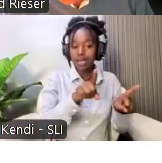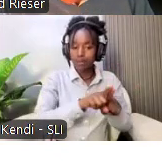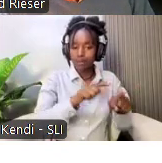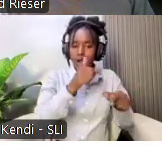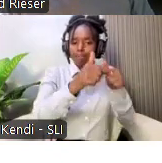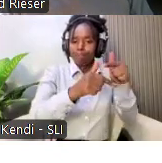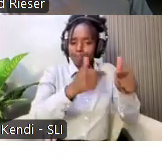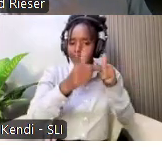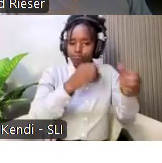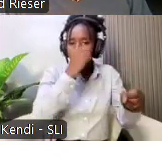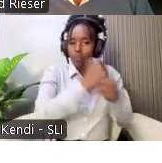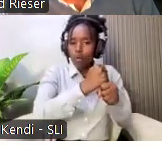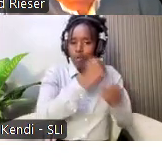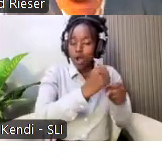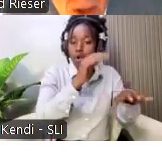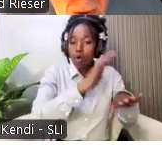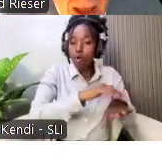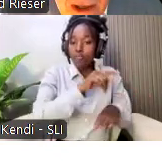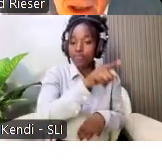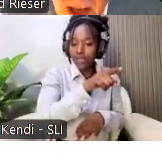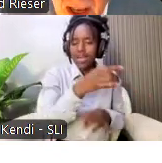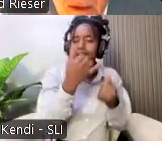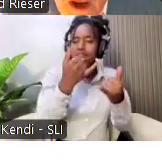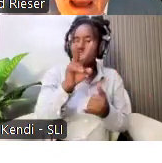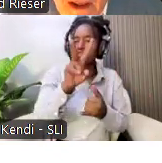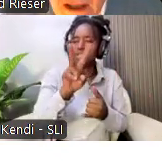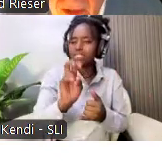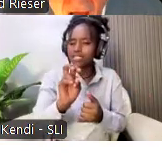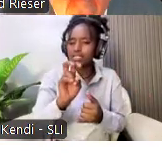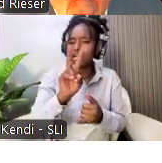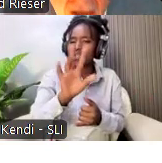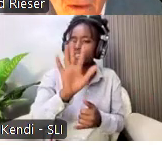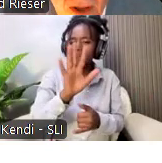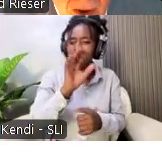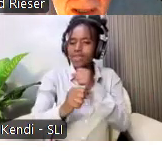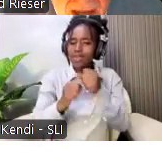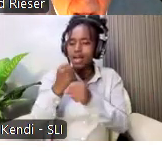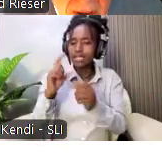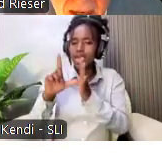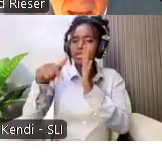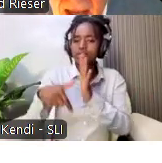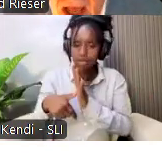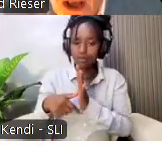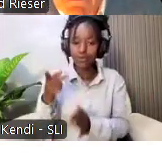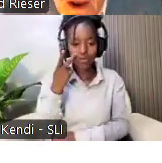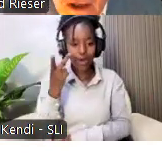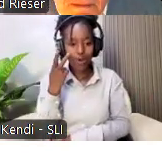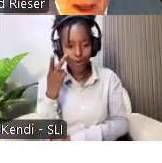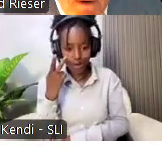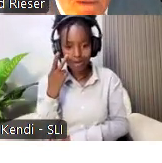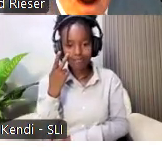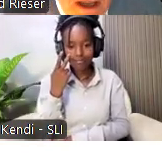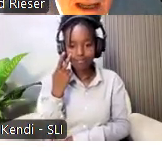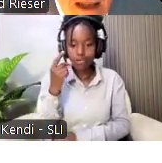Singapore. 25 years later, in 2006, we have this at the heart of the UNCRPD,